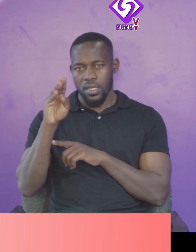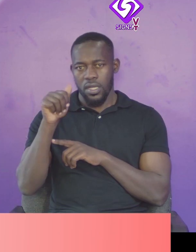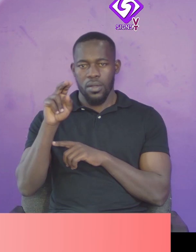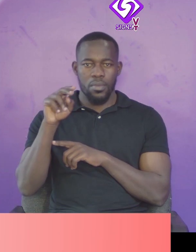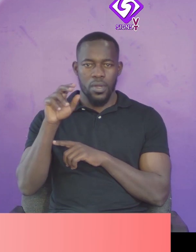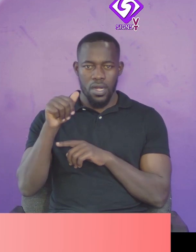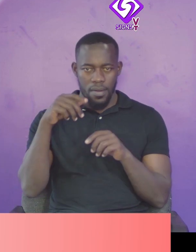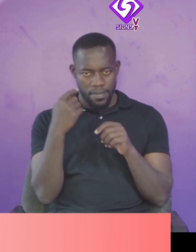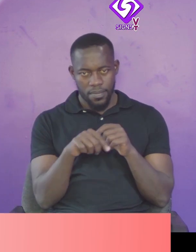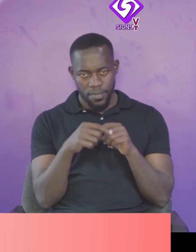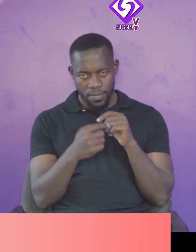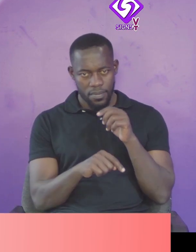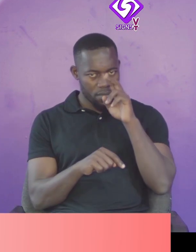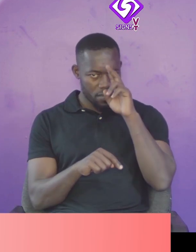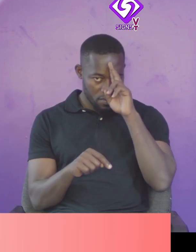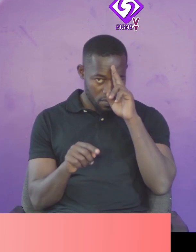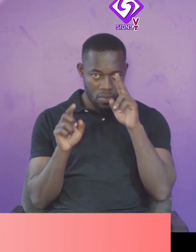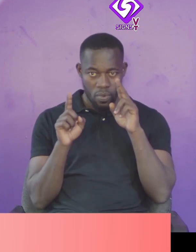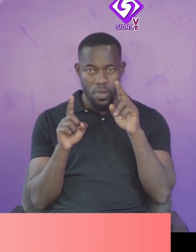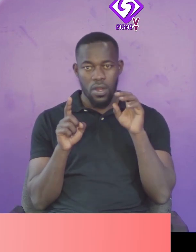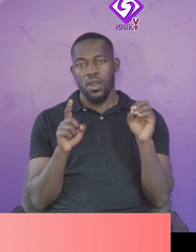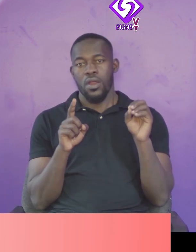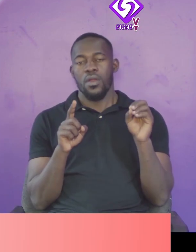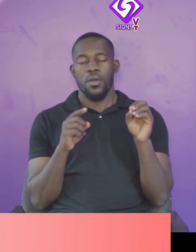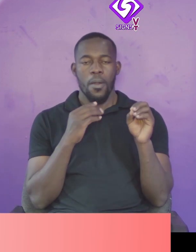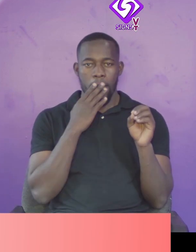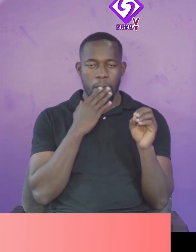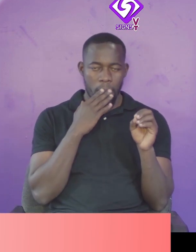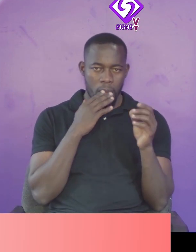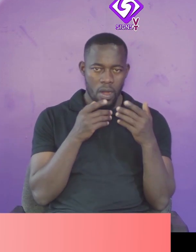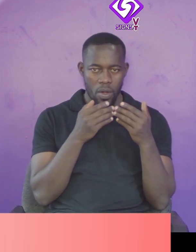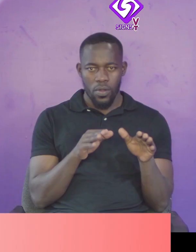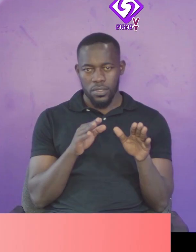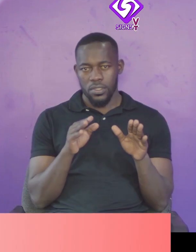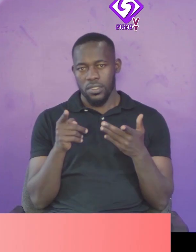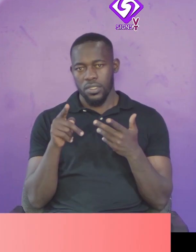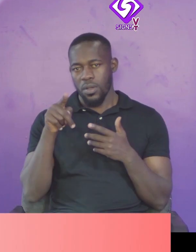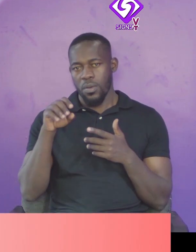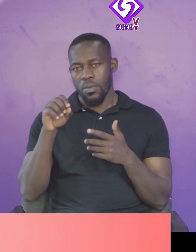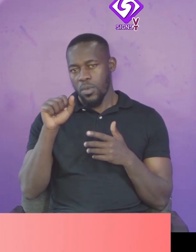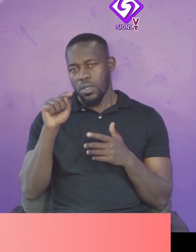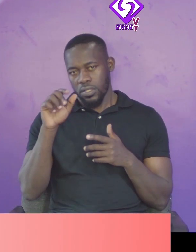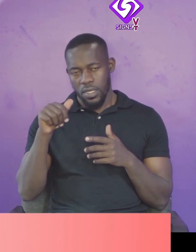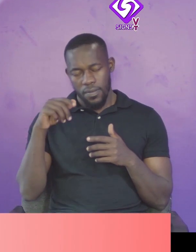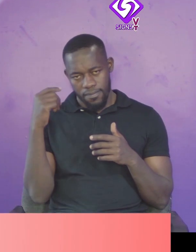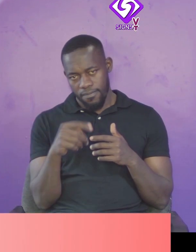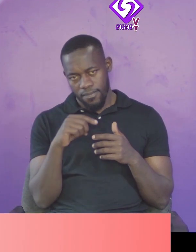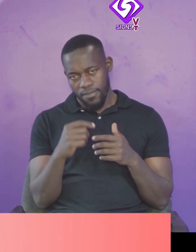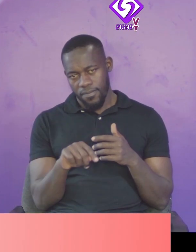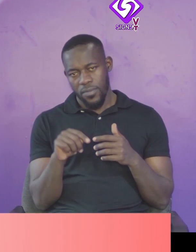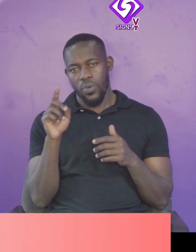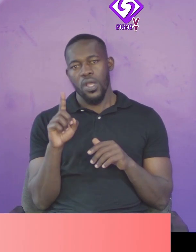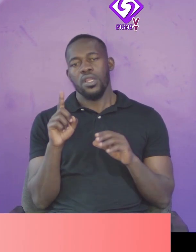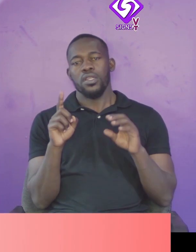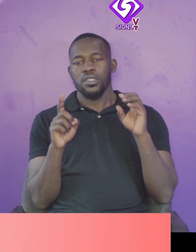1-0 against Kenya Police. Bidco United were beaten 1-0 by Posta Rangers. But they Posta Rangers, the match I was talking about. They